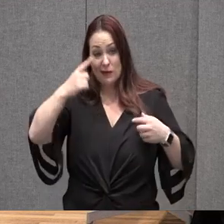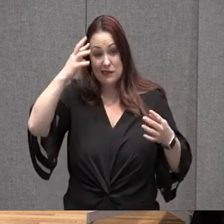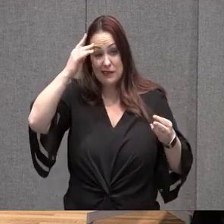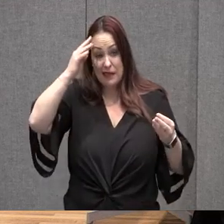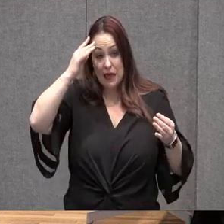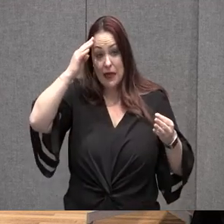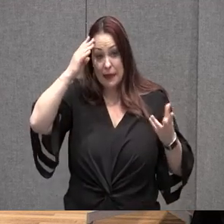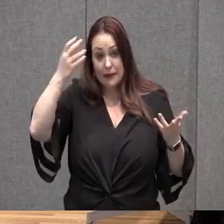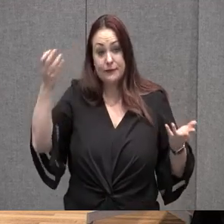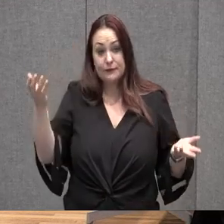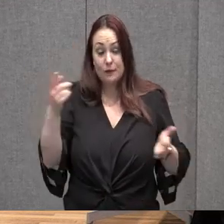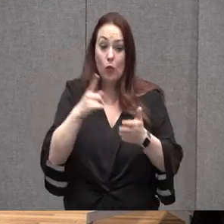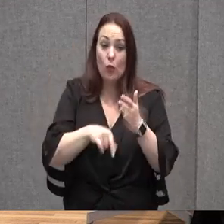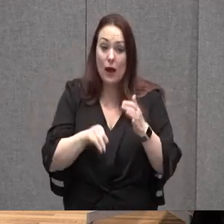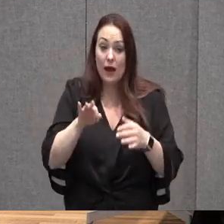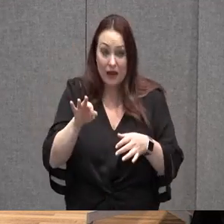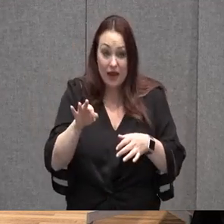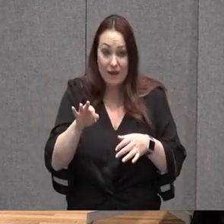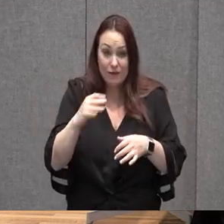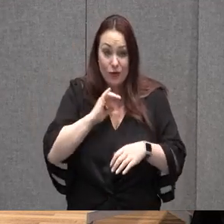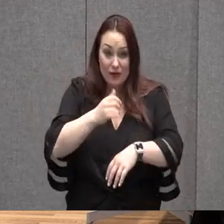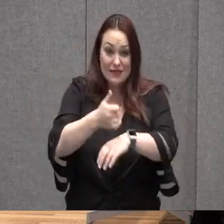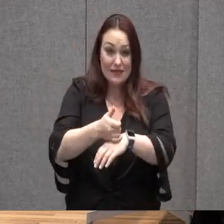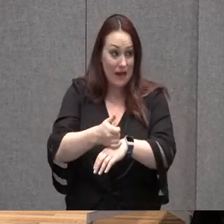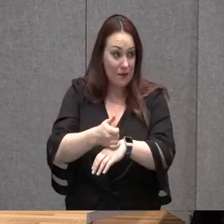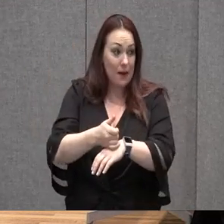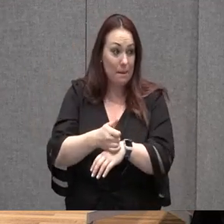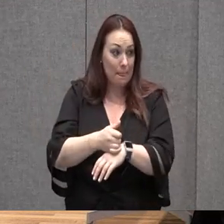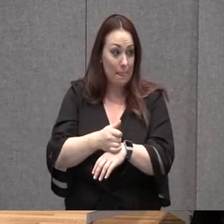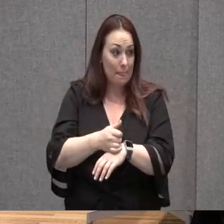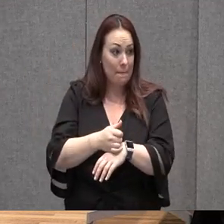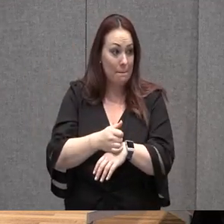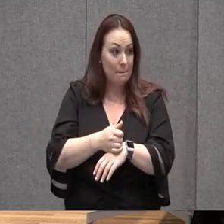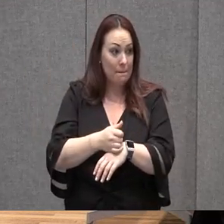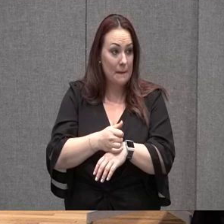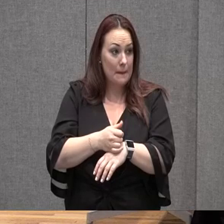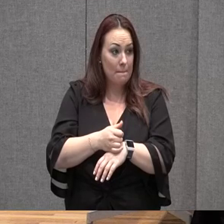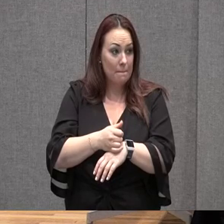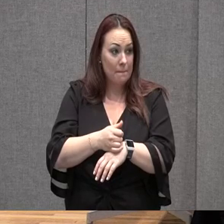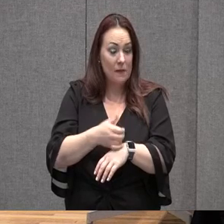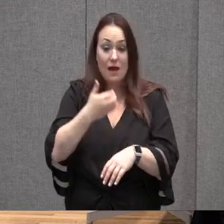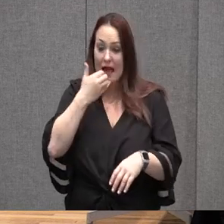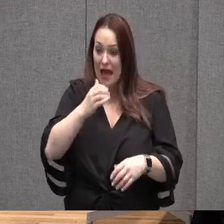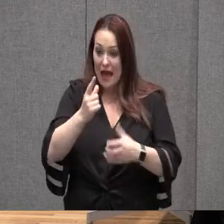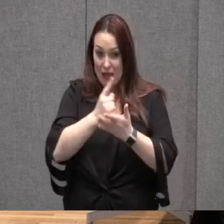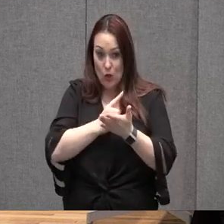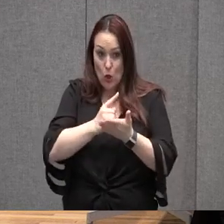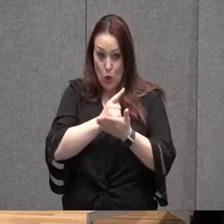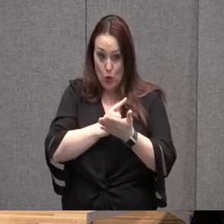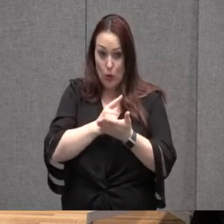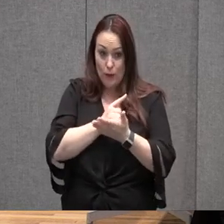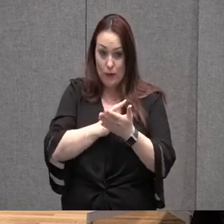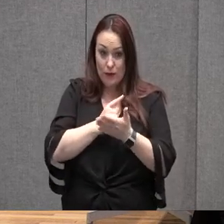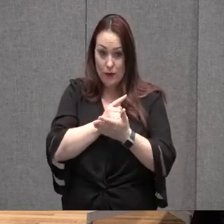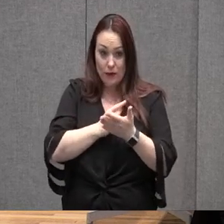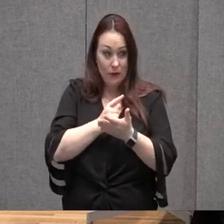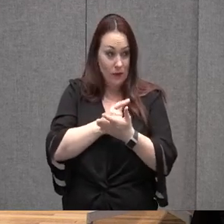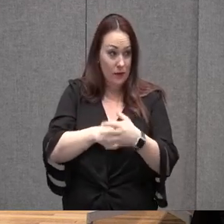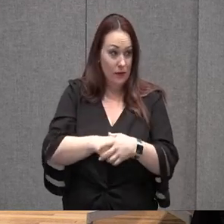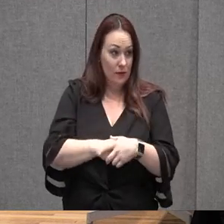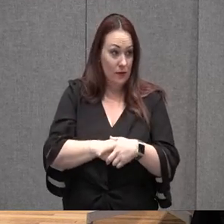if we set them up like this? Okay. We hot glued